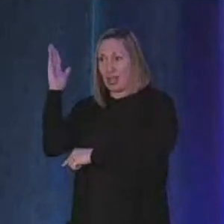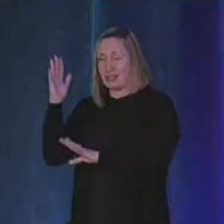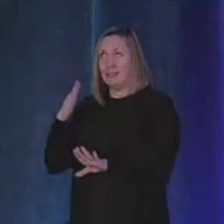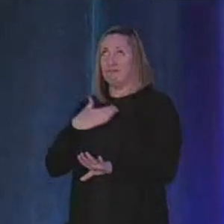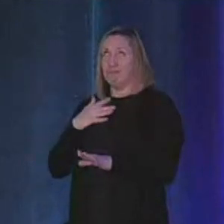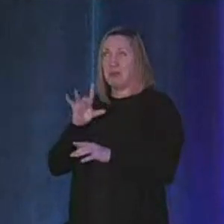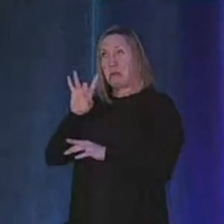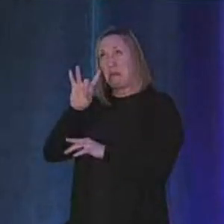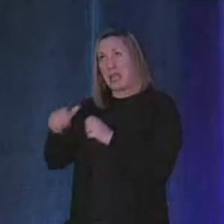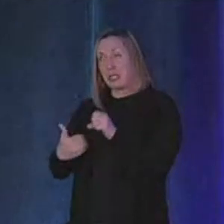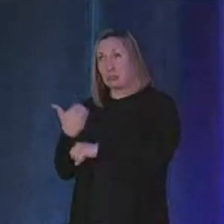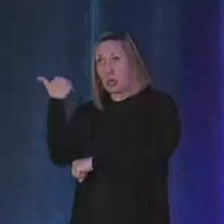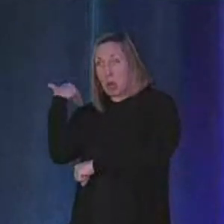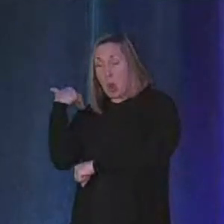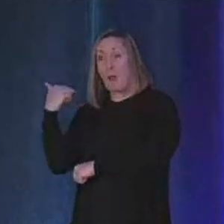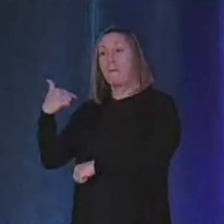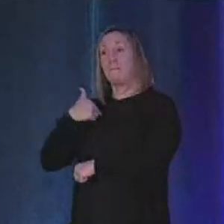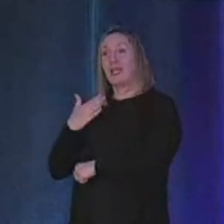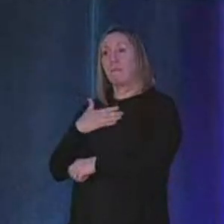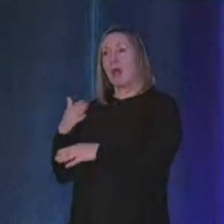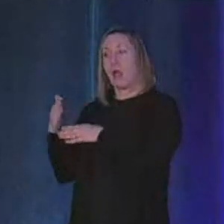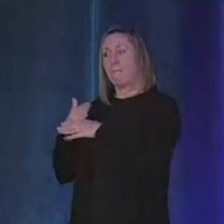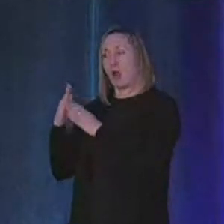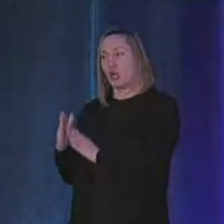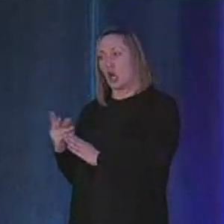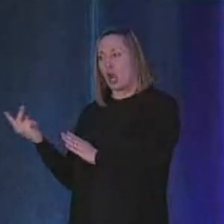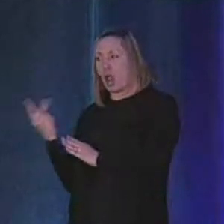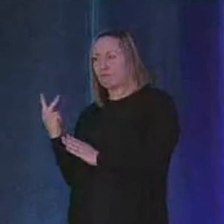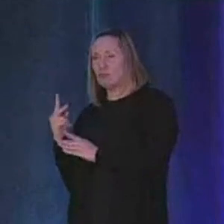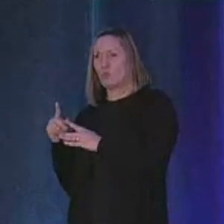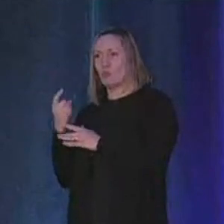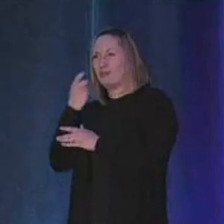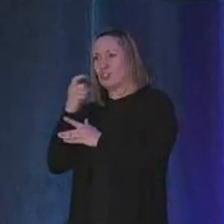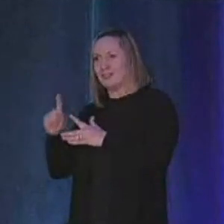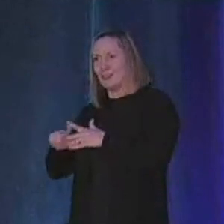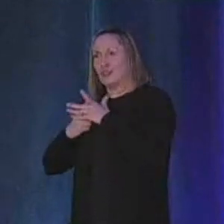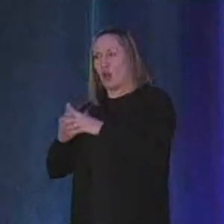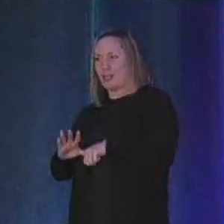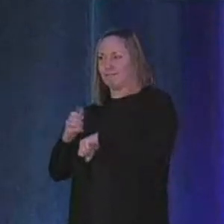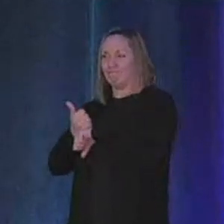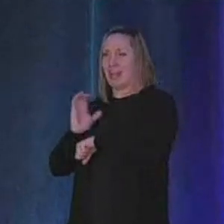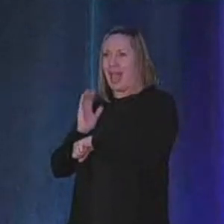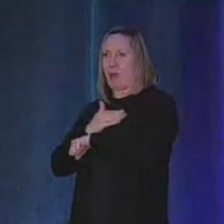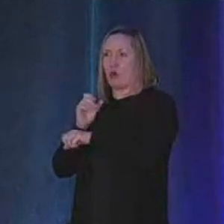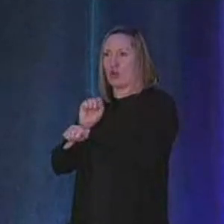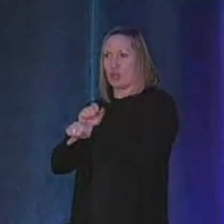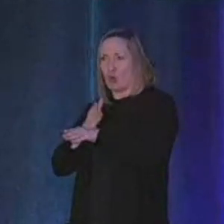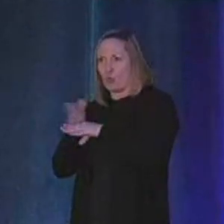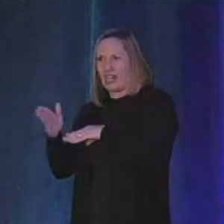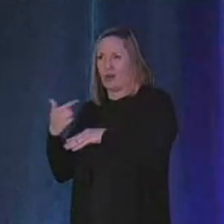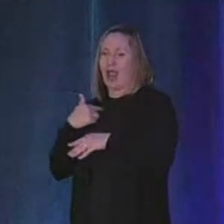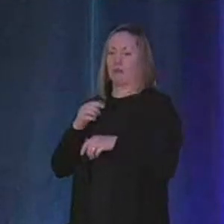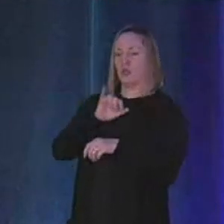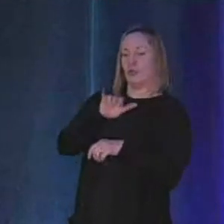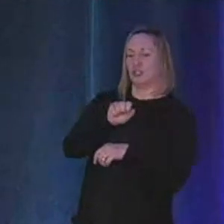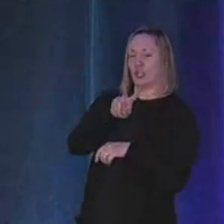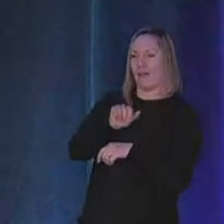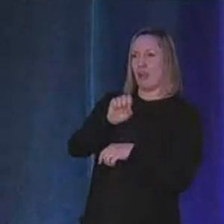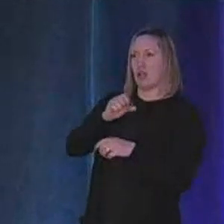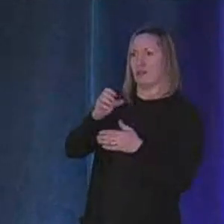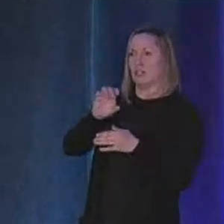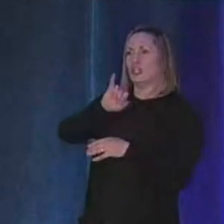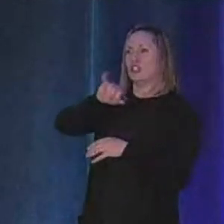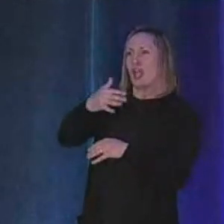8 years ago, me and my partner were just starting our careers. I was doing the JavaScript stuff, and she was a